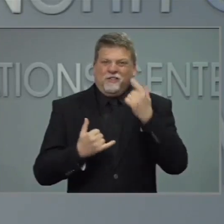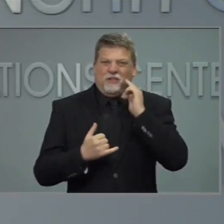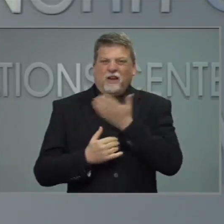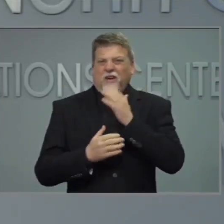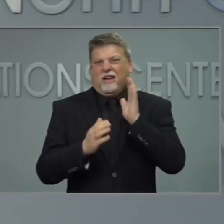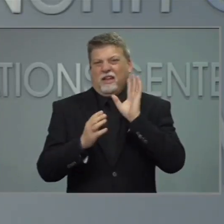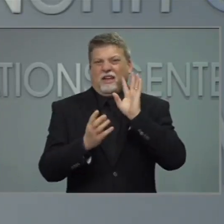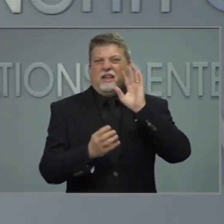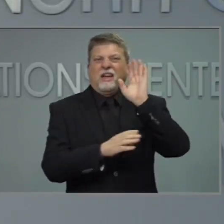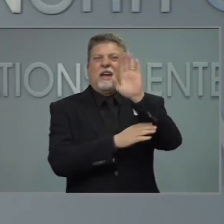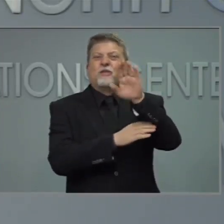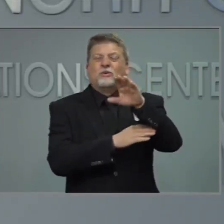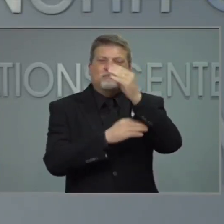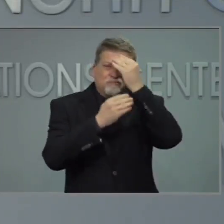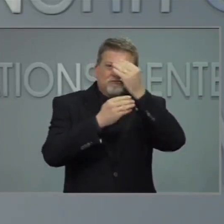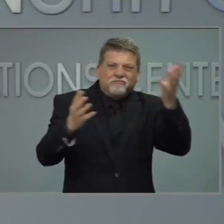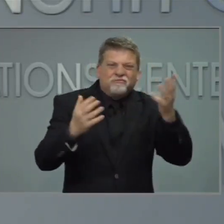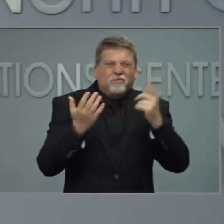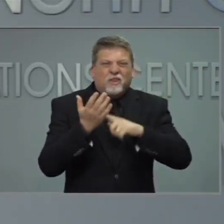We have had